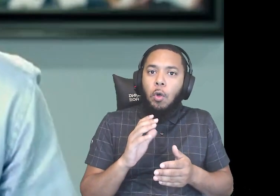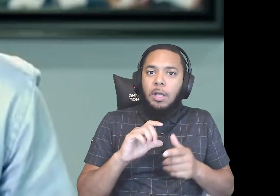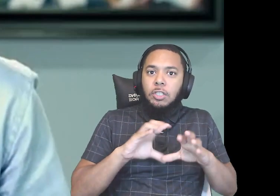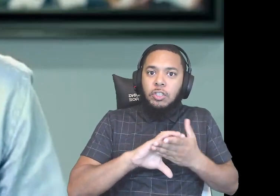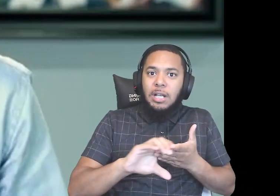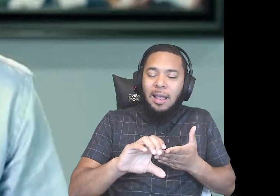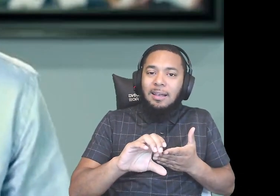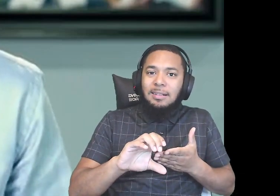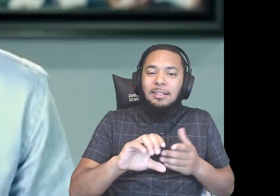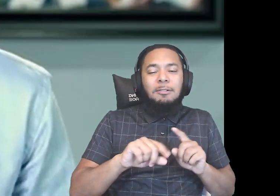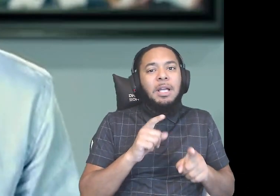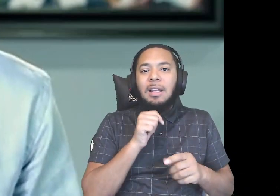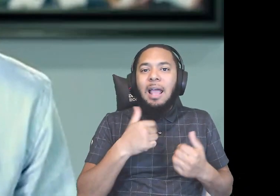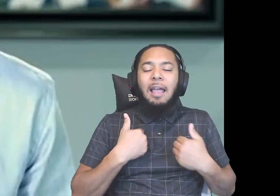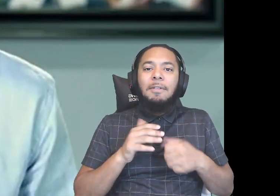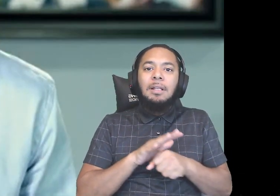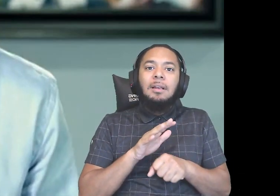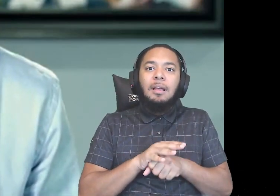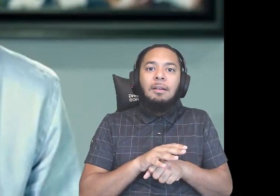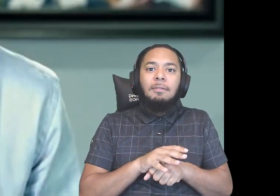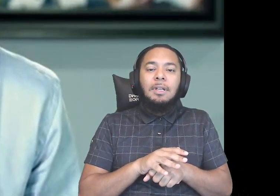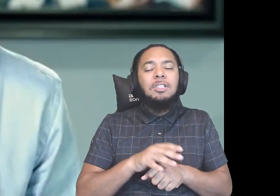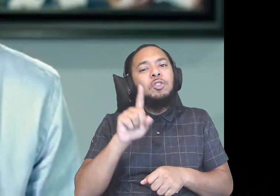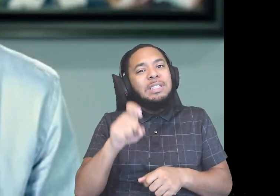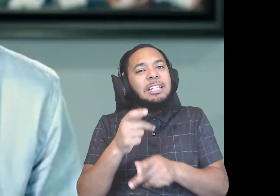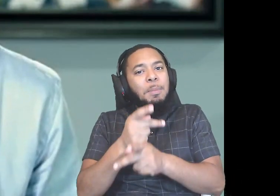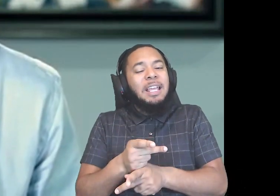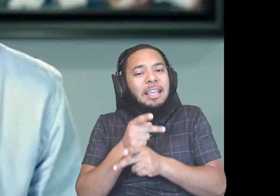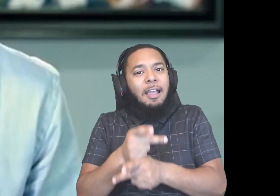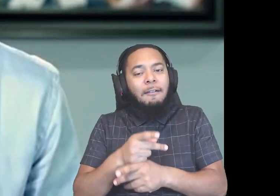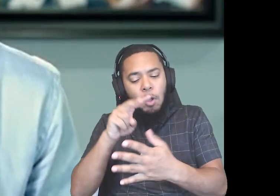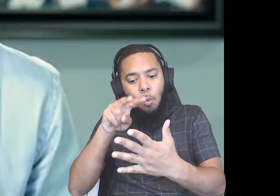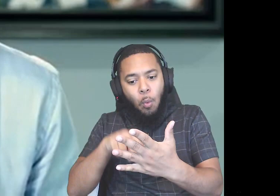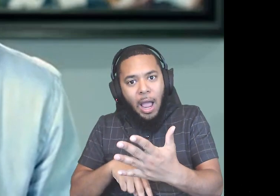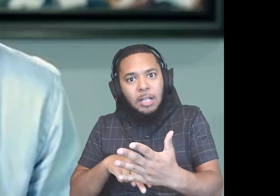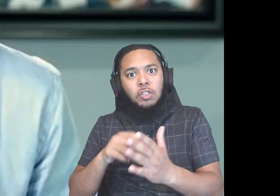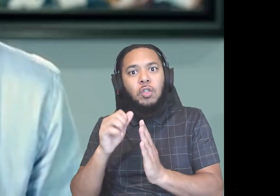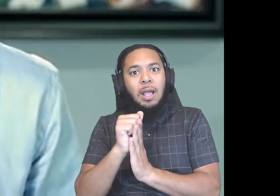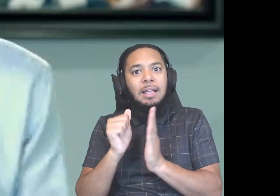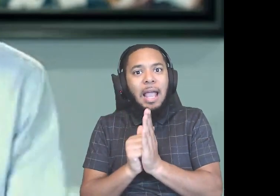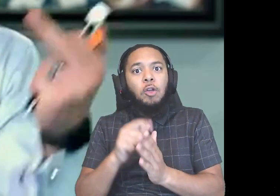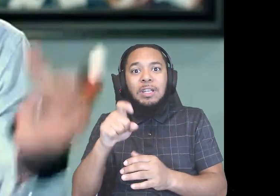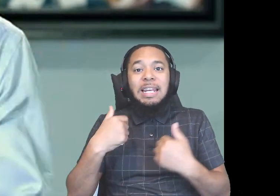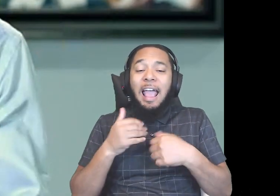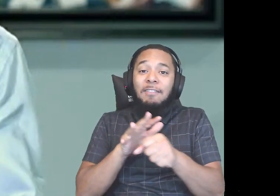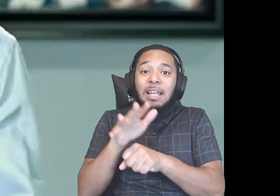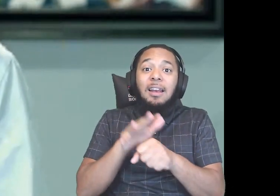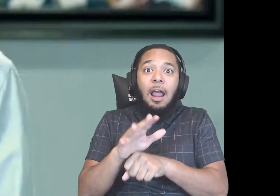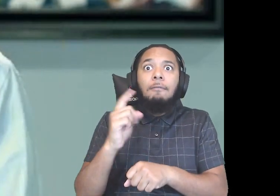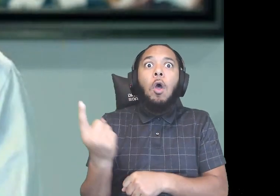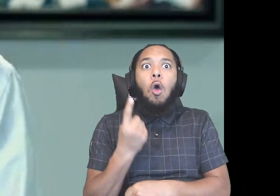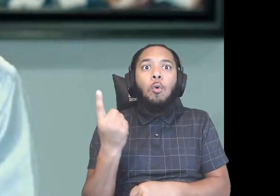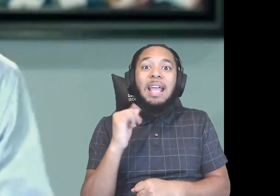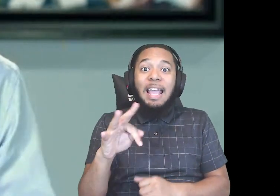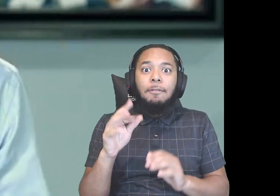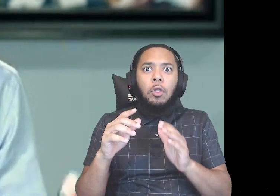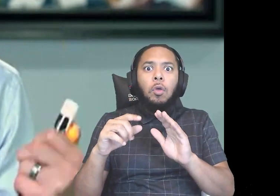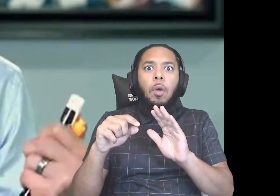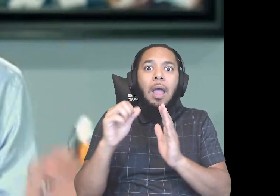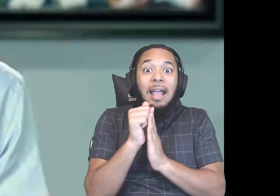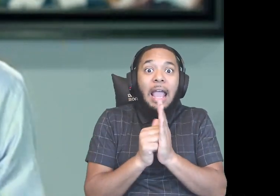statement because you want to have positive funds in your bank account at all times. If it ever dips below negative,